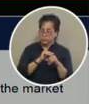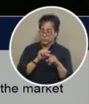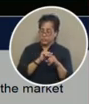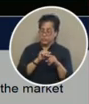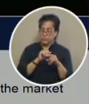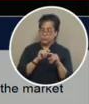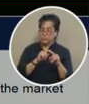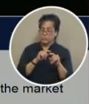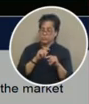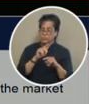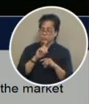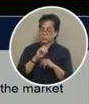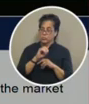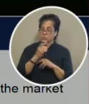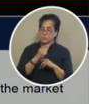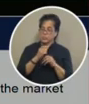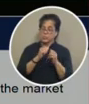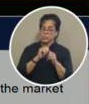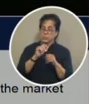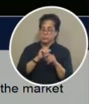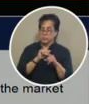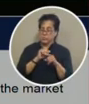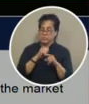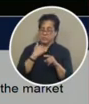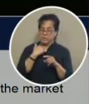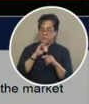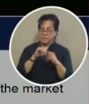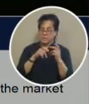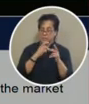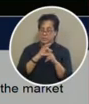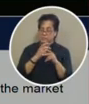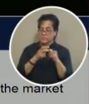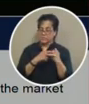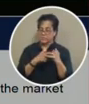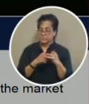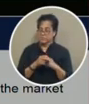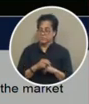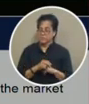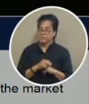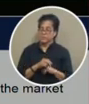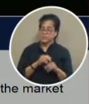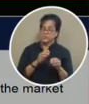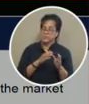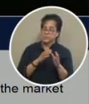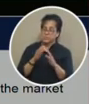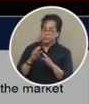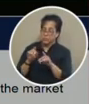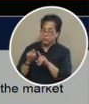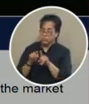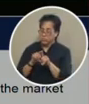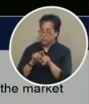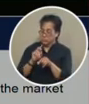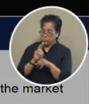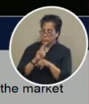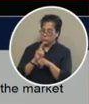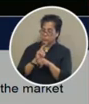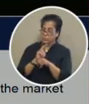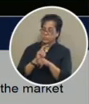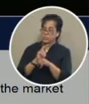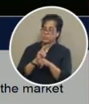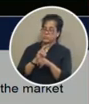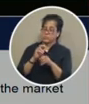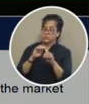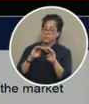with that training and having those type of savings throughout our organization. We've been able to take advantage of